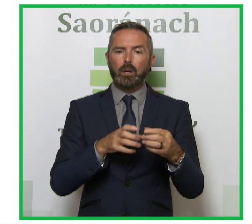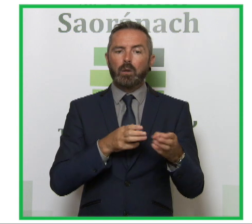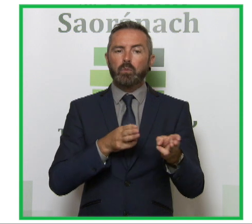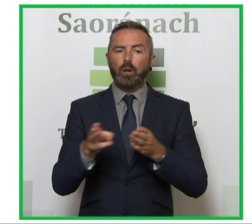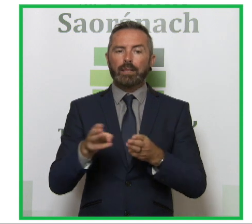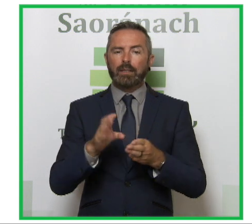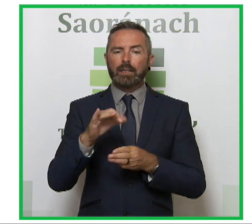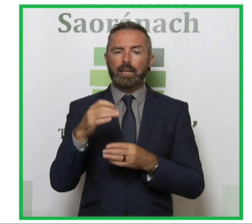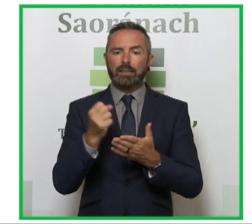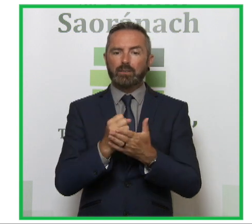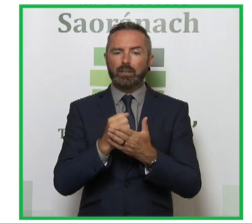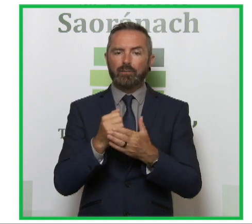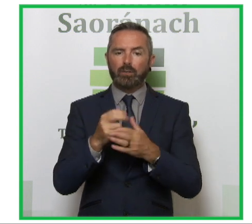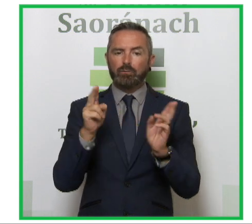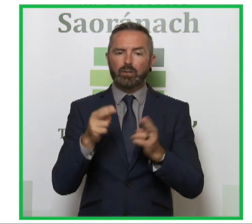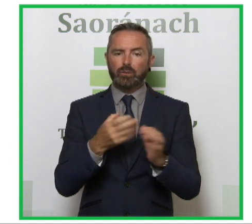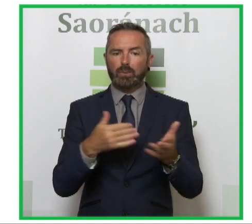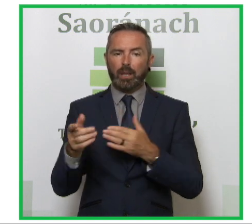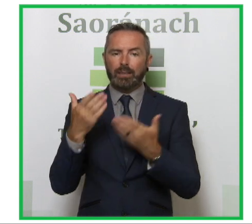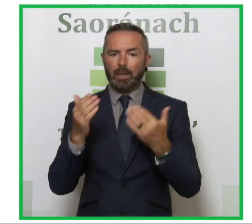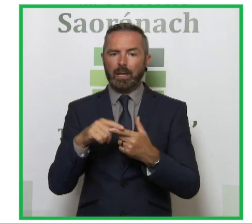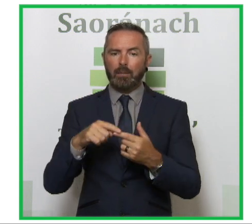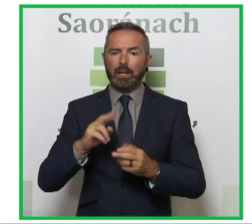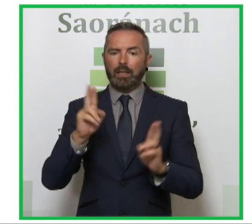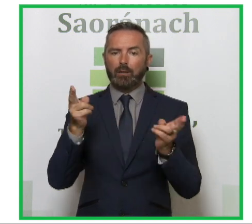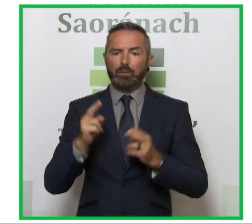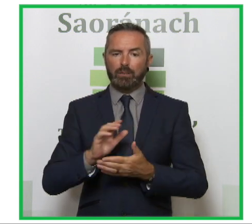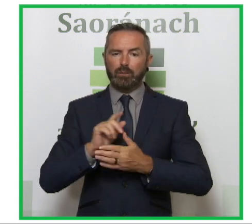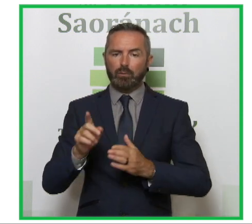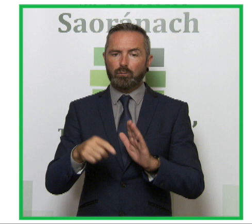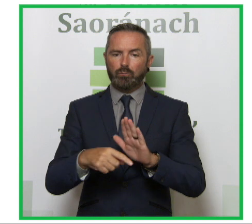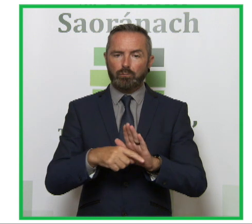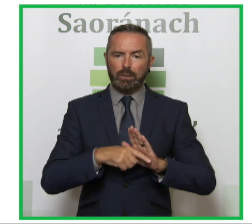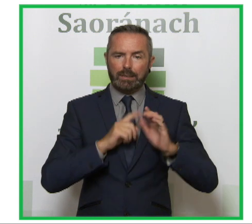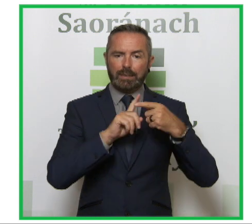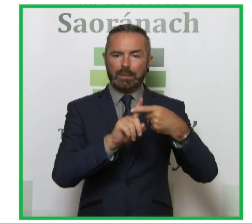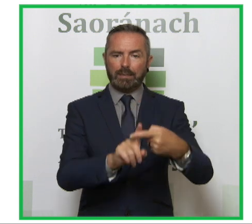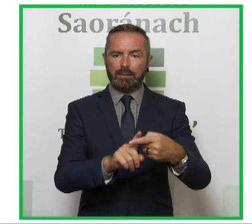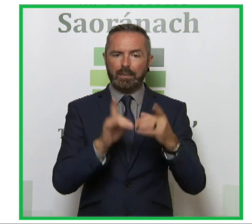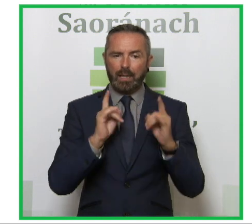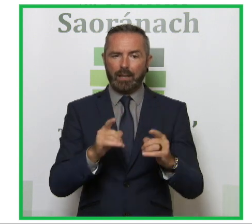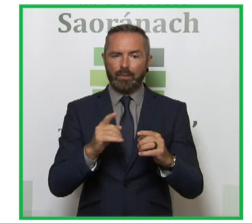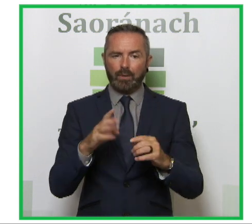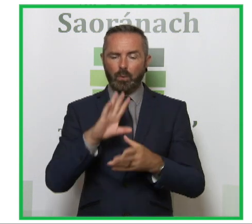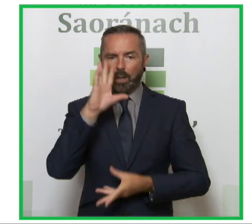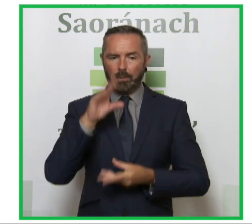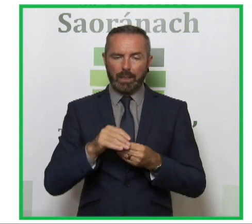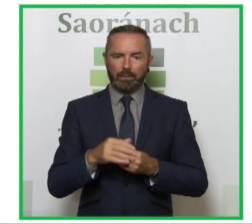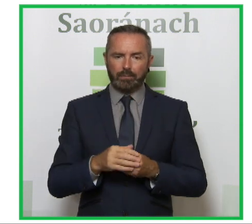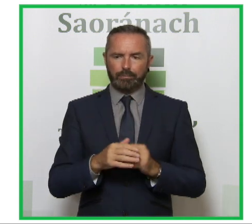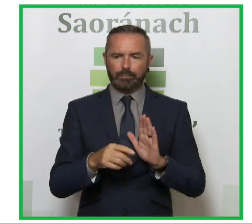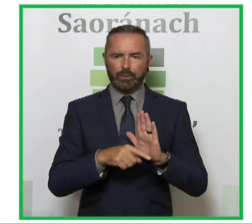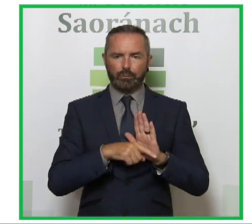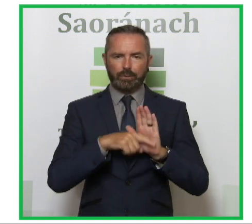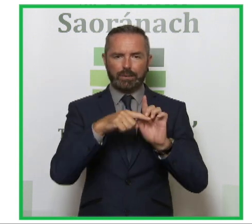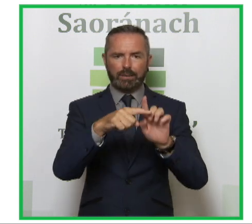reducing supply, demand and harm, and increasing resilience, health and well-being. And where we come in is we are, I suppose, in the business of trying to